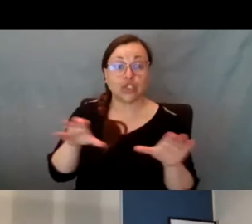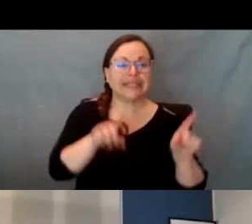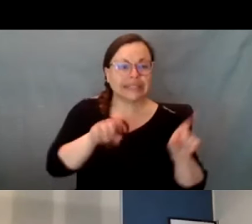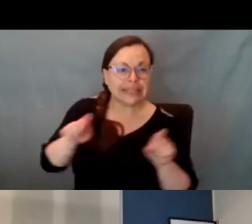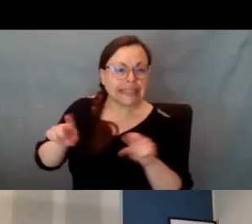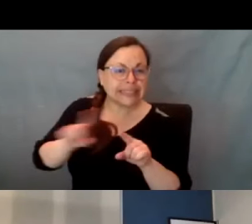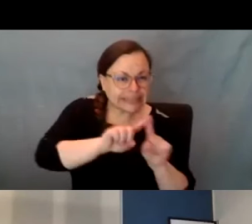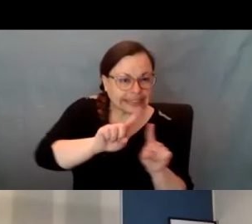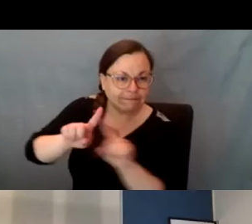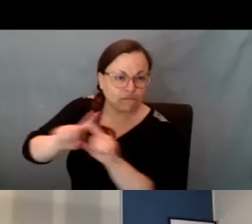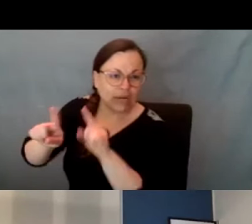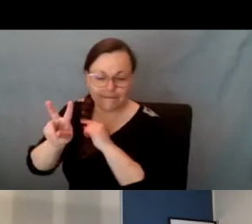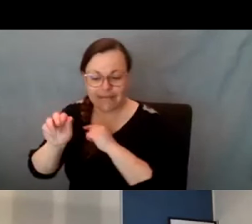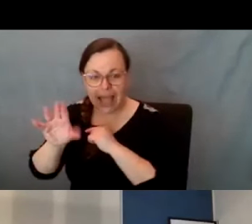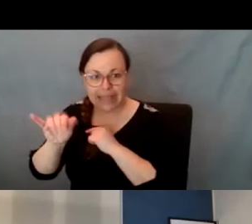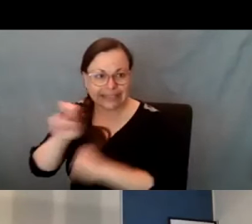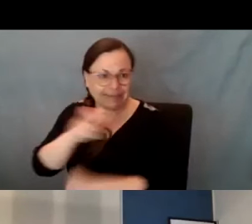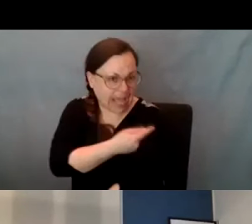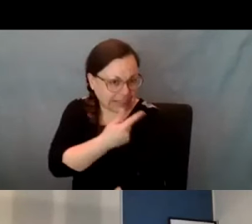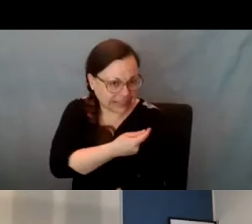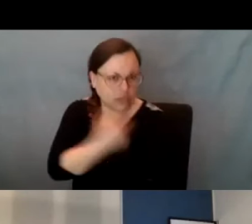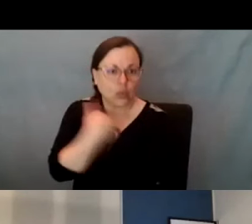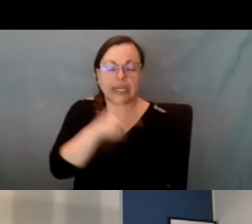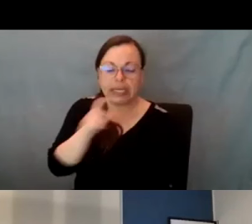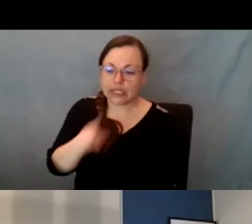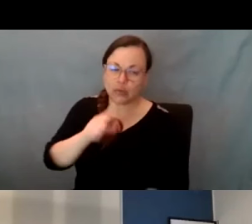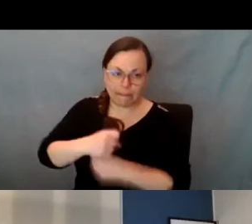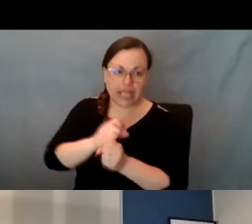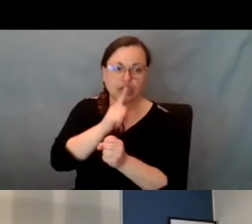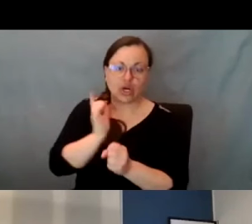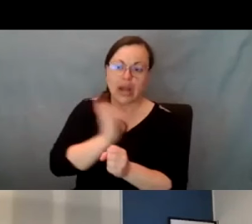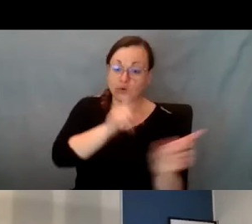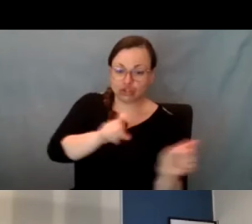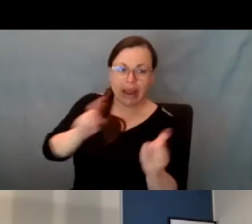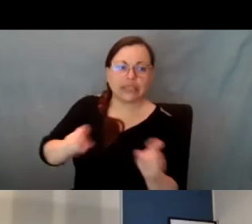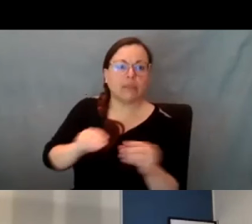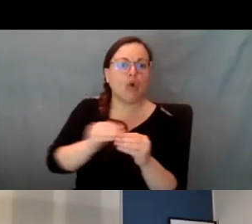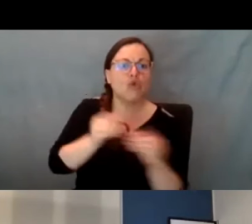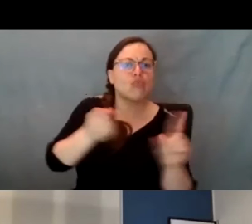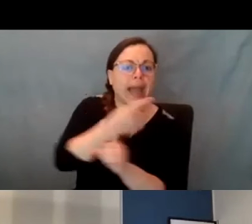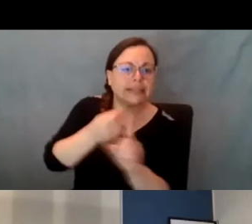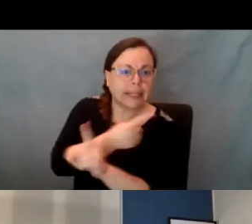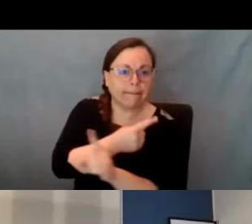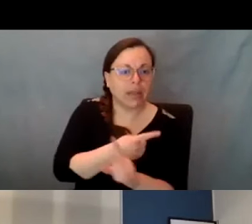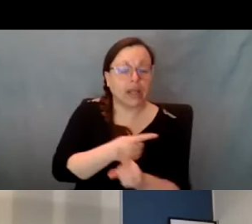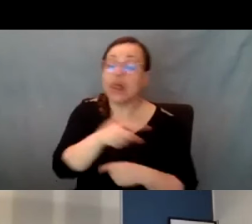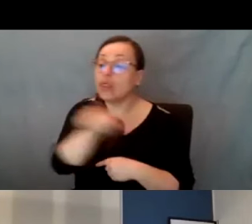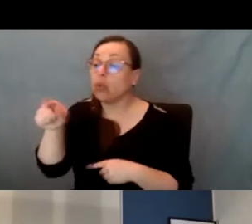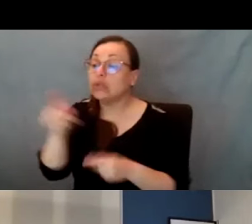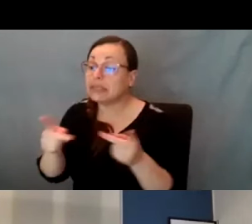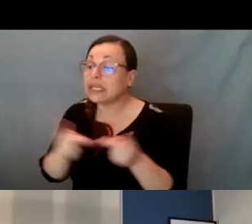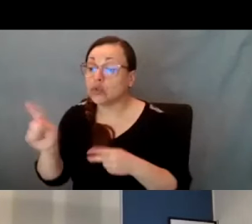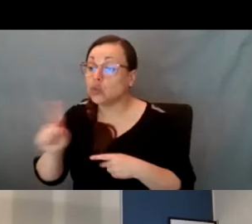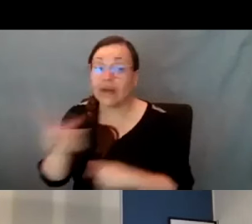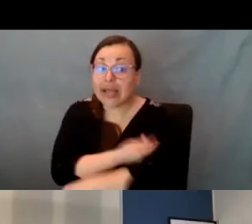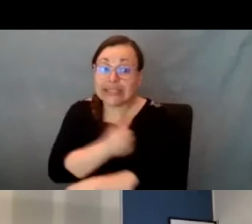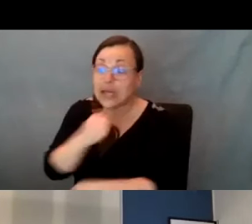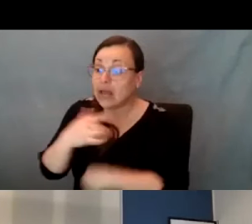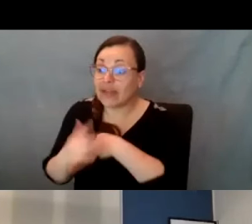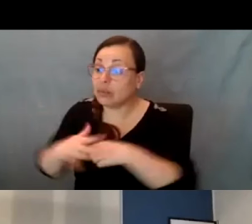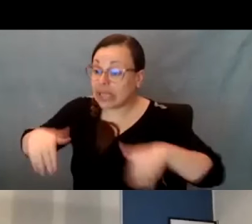need to do randomized trials in areas where the vaccines are not available yet, to ensure that